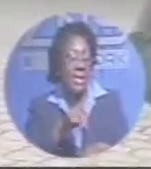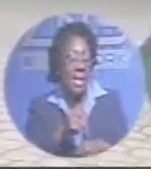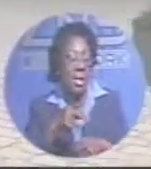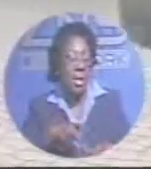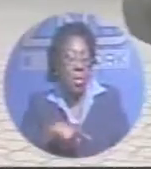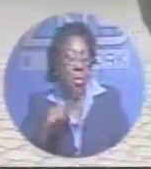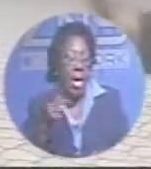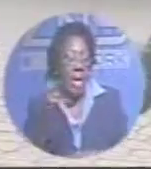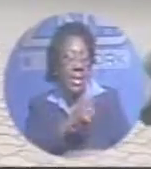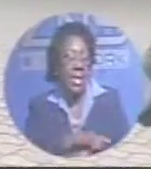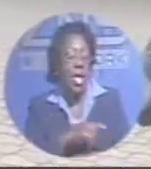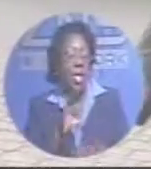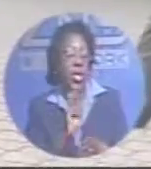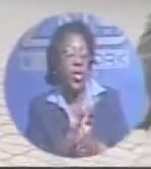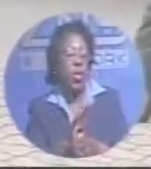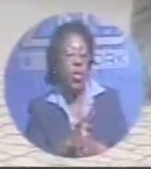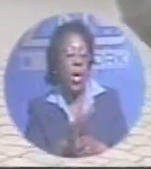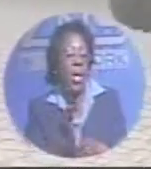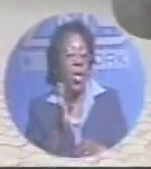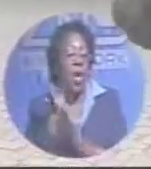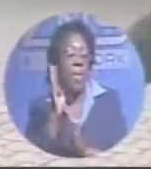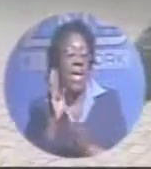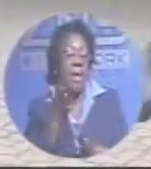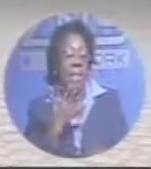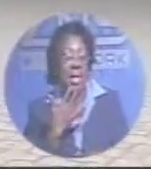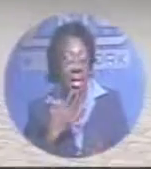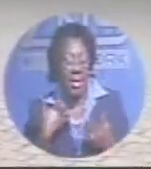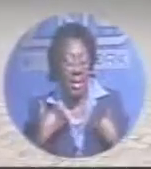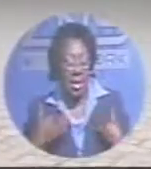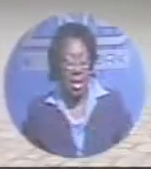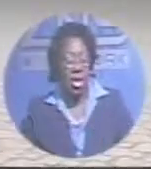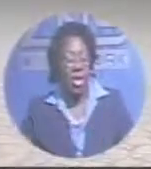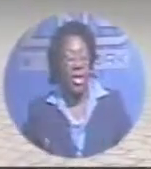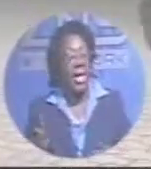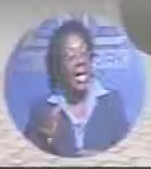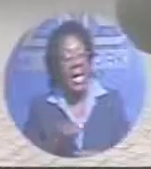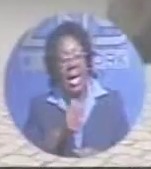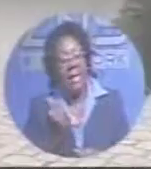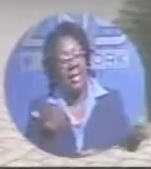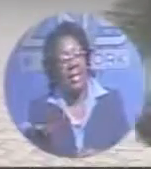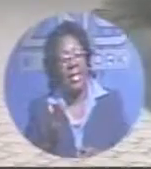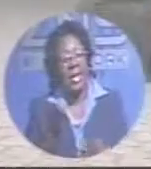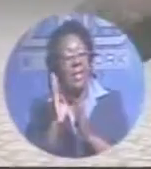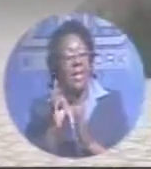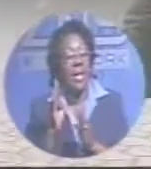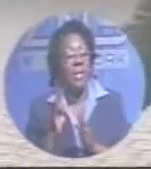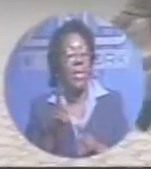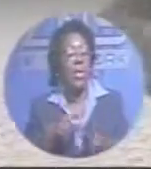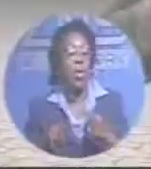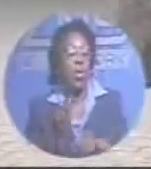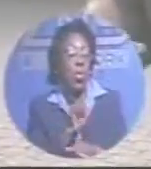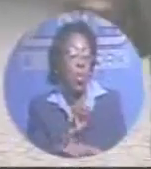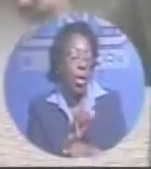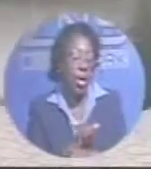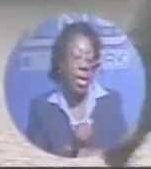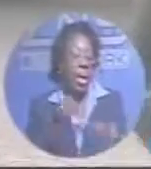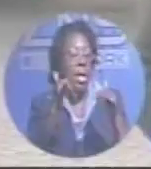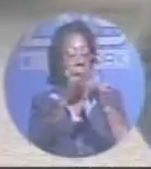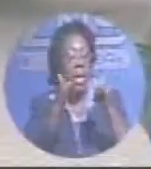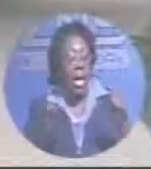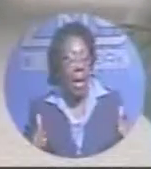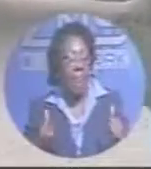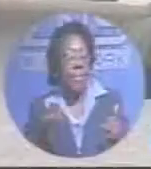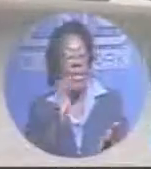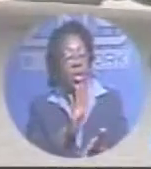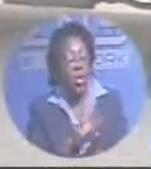That means you are to wear your Bahamian colors, wear Bahamian t-shirts, anything that's Bahamian as you go to work, as you go to summer camp, go to, if those of you who have